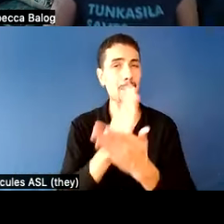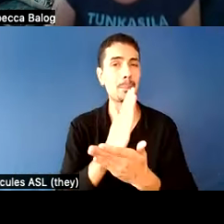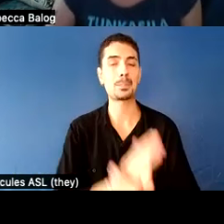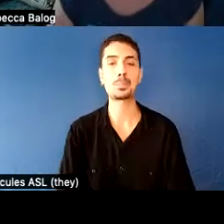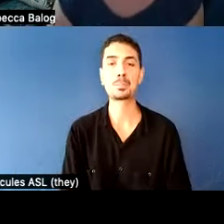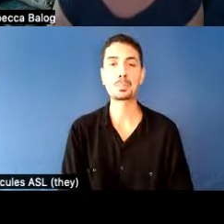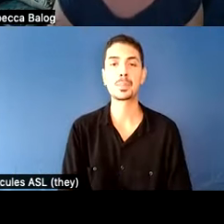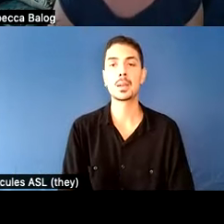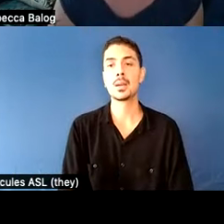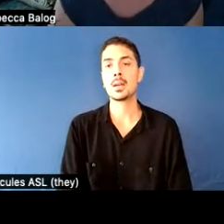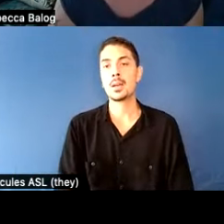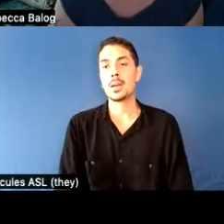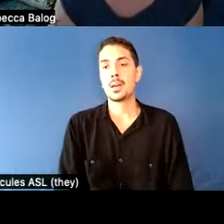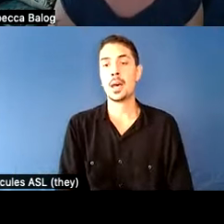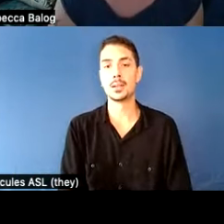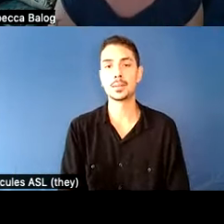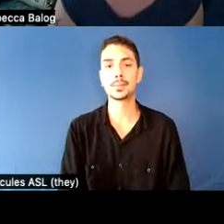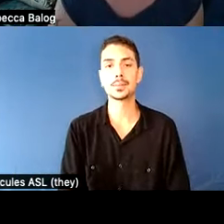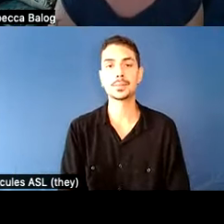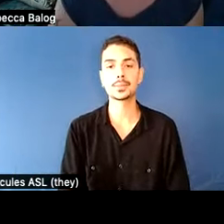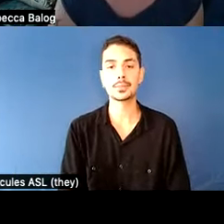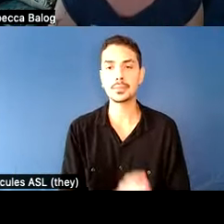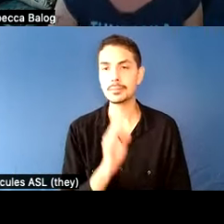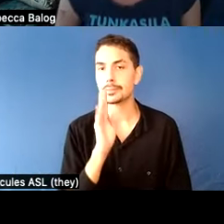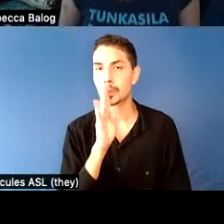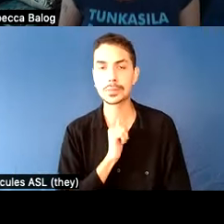Okay, I'm gonna read some quotes here.